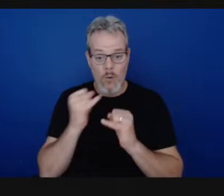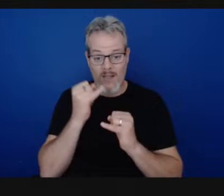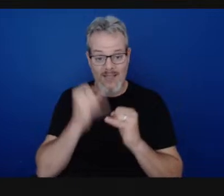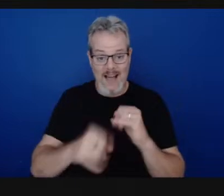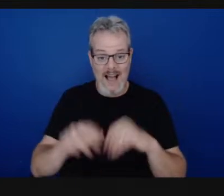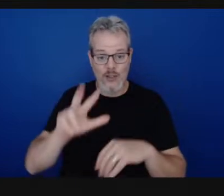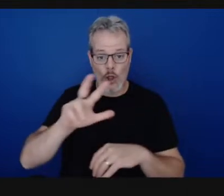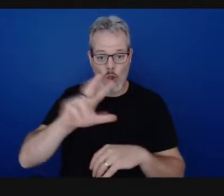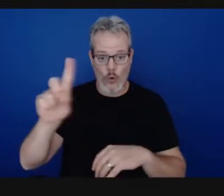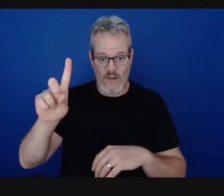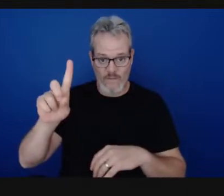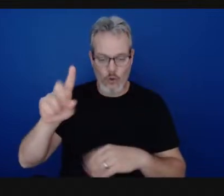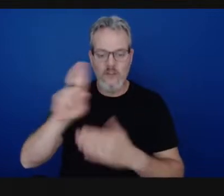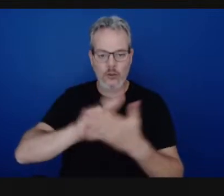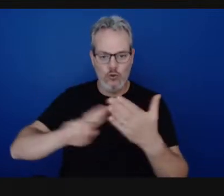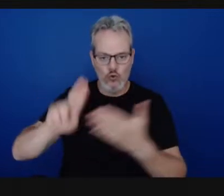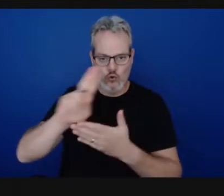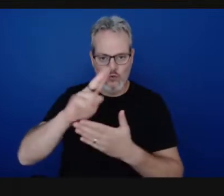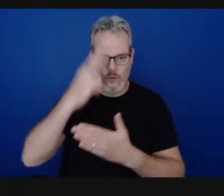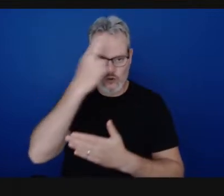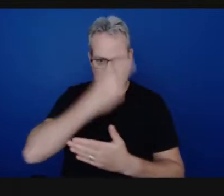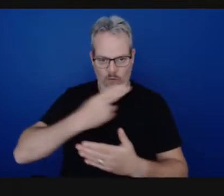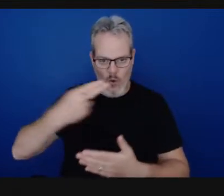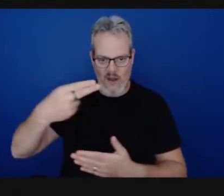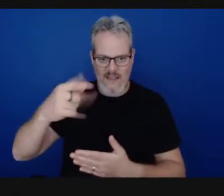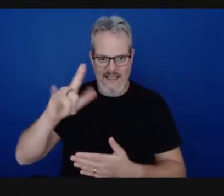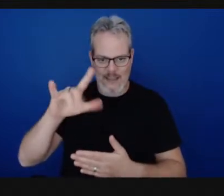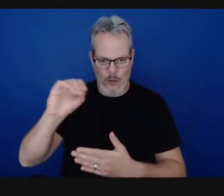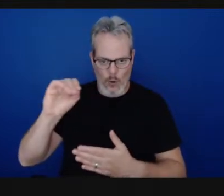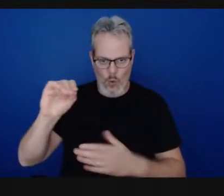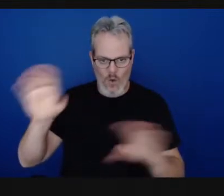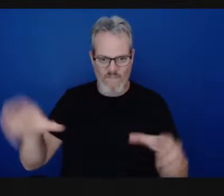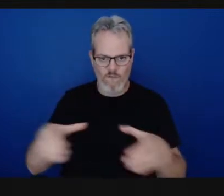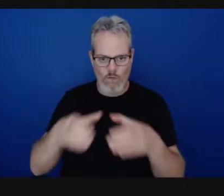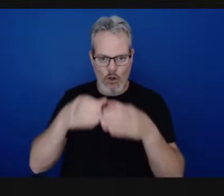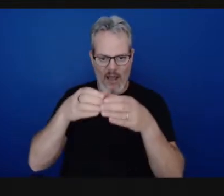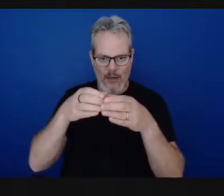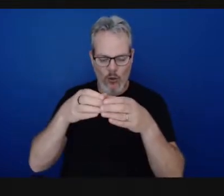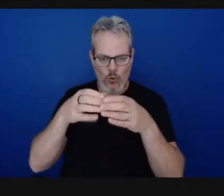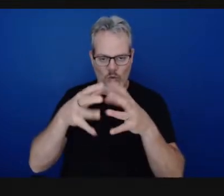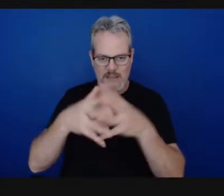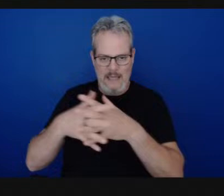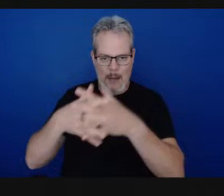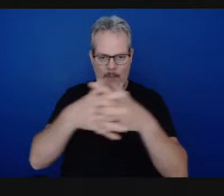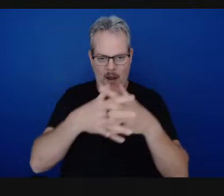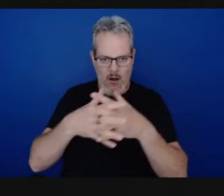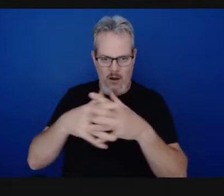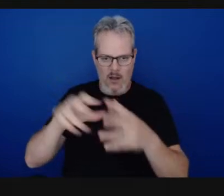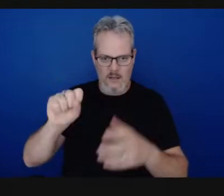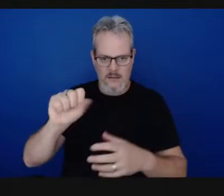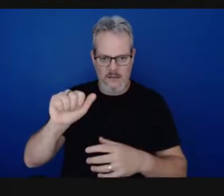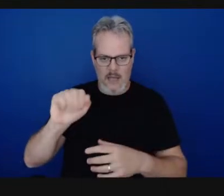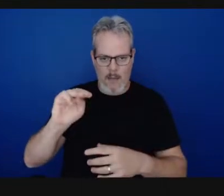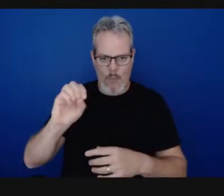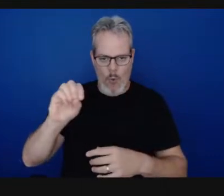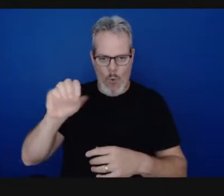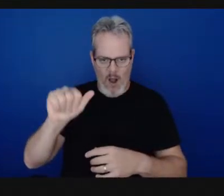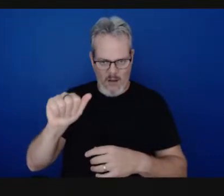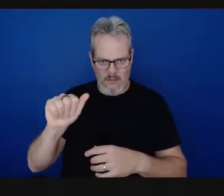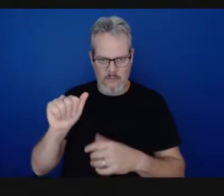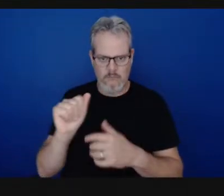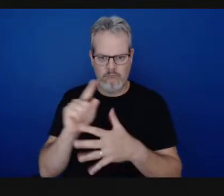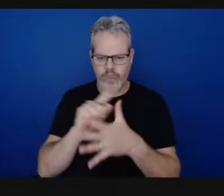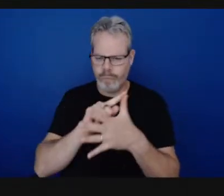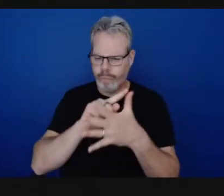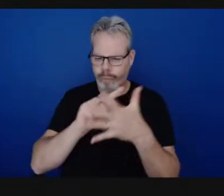at University of Hawaii Hilo, volcanoes in American Samoa. Right, so quite a lot